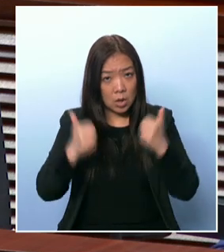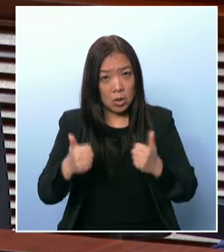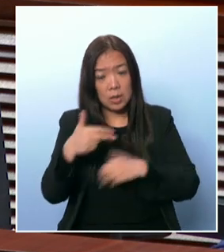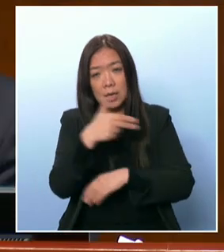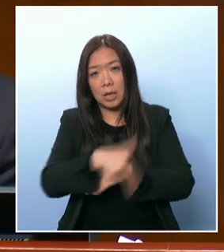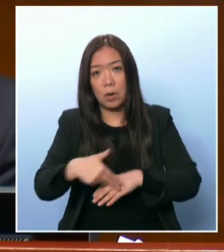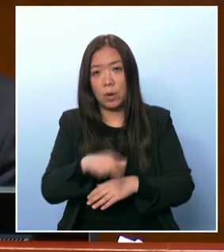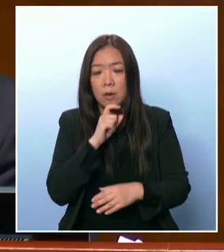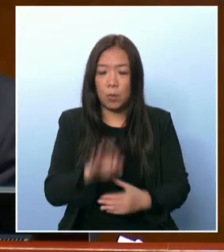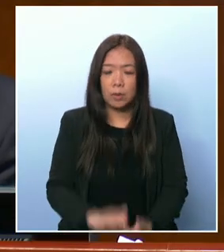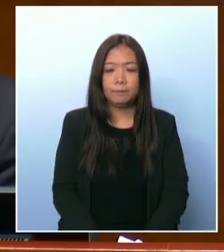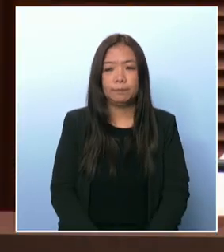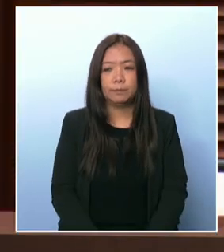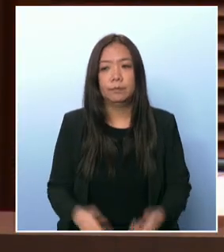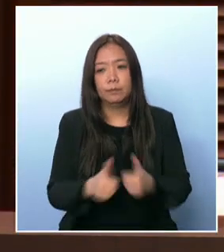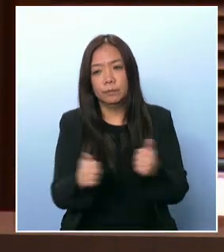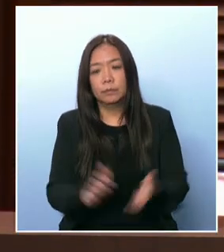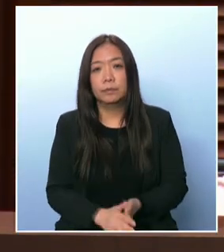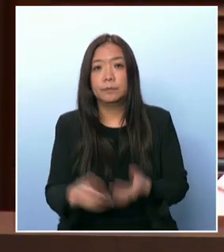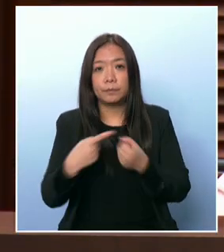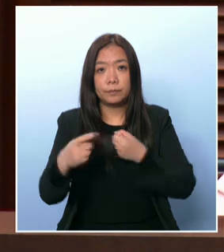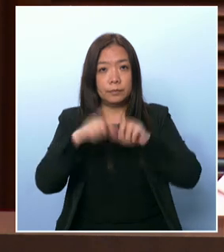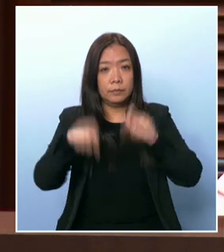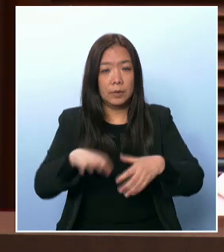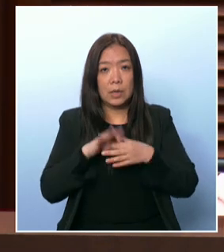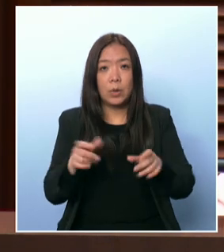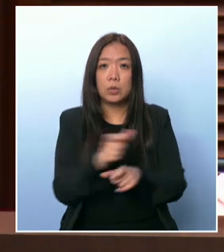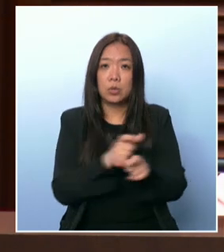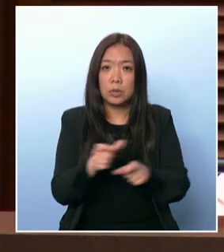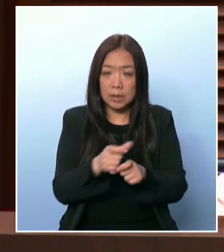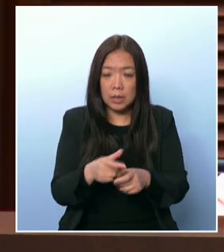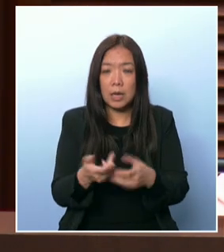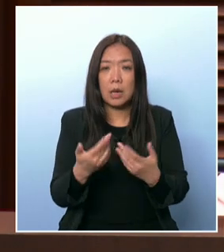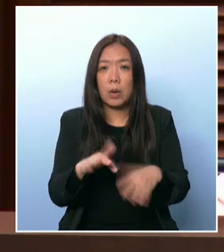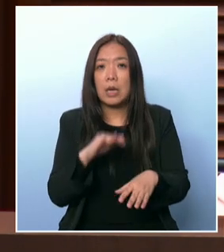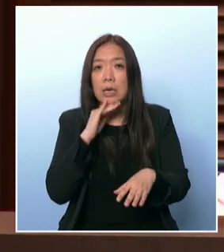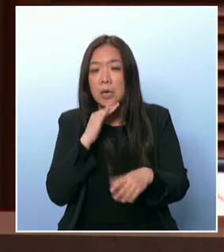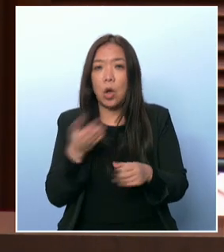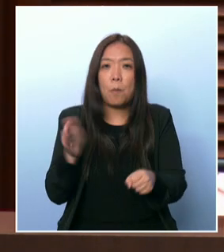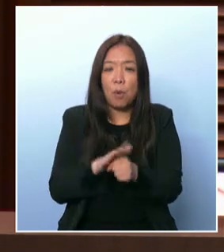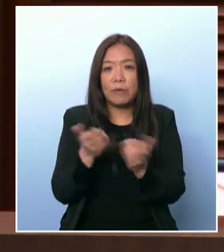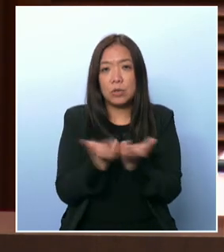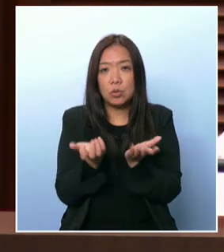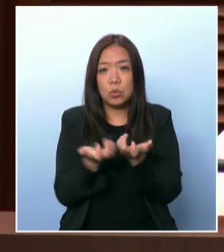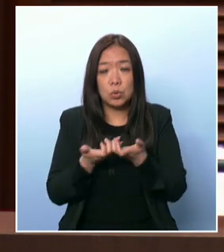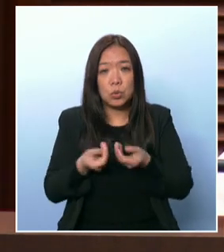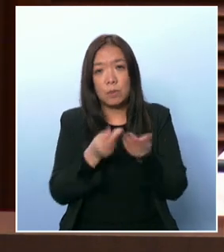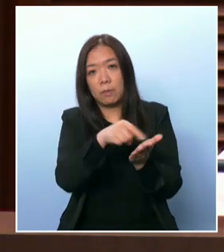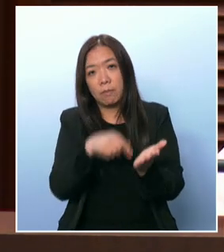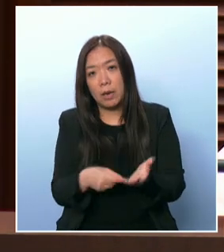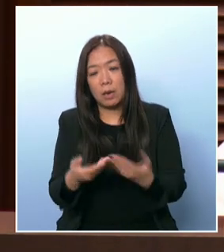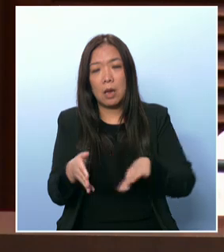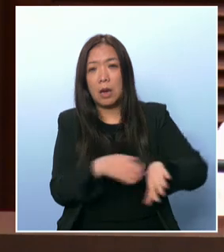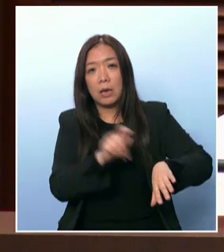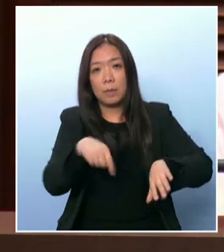Bureau encourage more schools to enroll in these programs which are beneficial for students' health? Thank you.